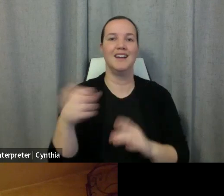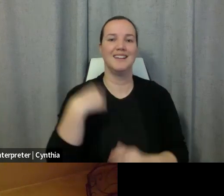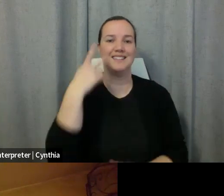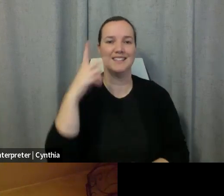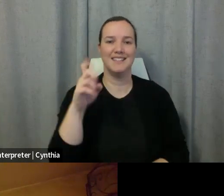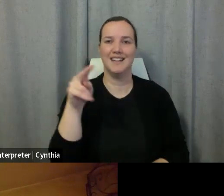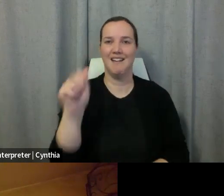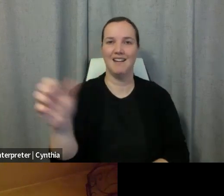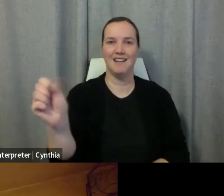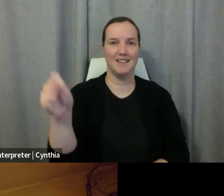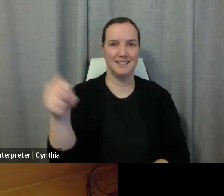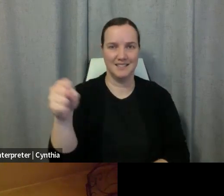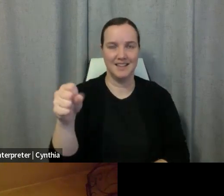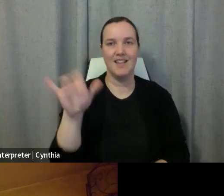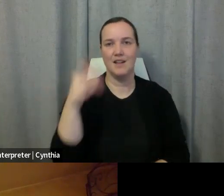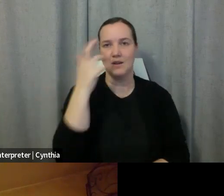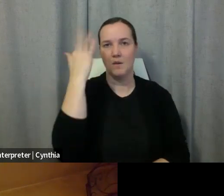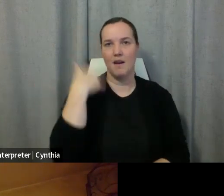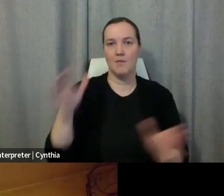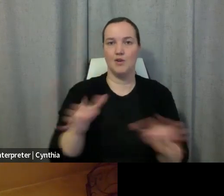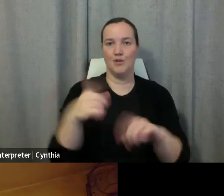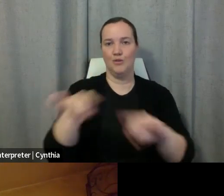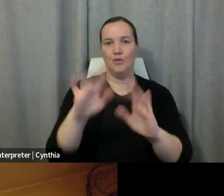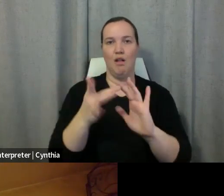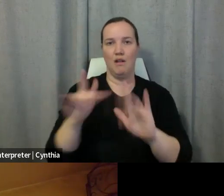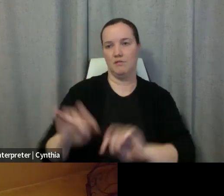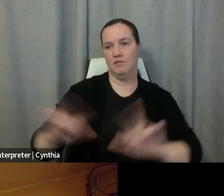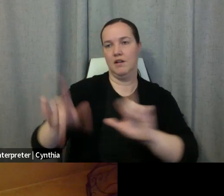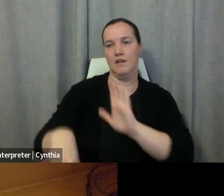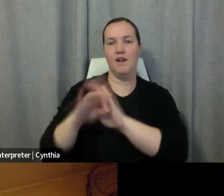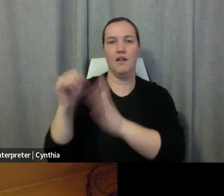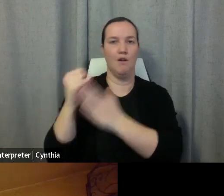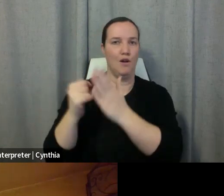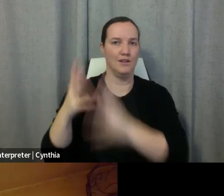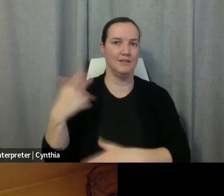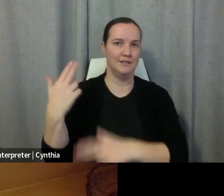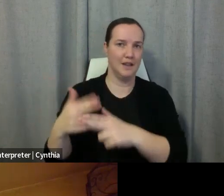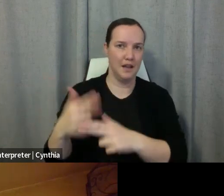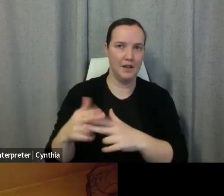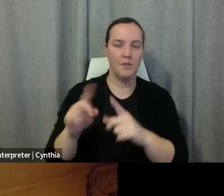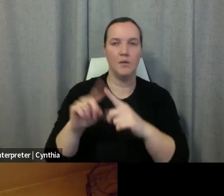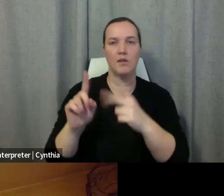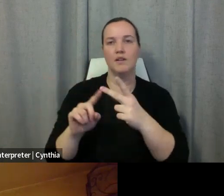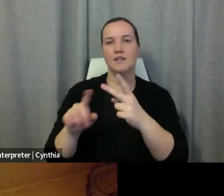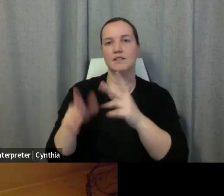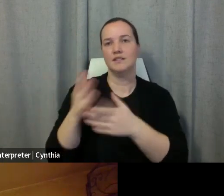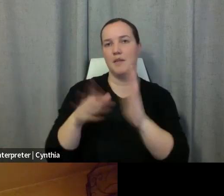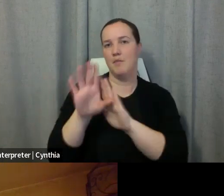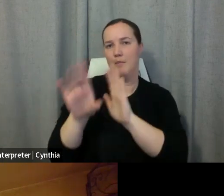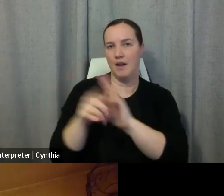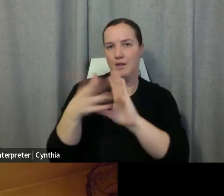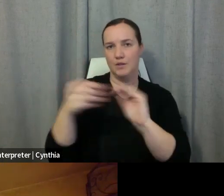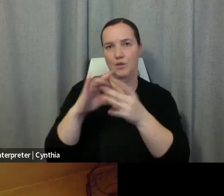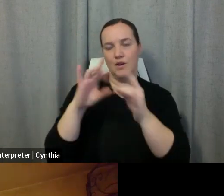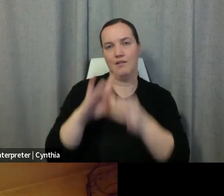chat. Absolutely, Dina. So yes, that's why I'm encouraging you to go online, because you can find the name of the actual artist and some of the background story of those images